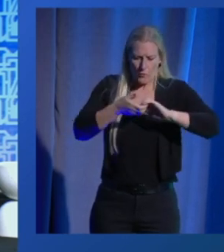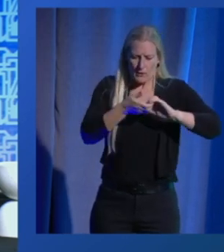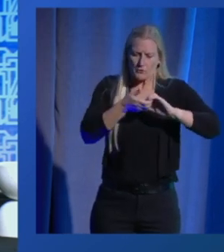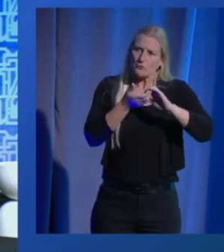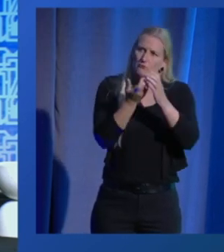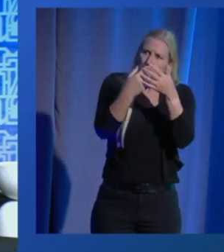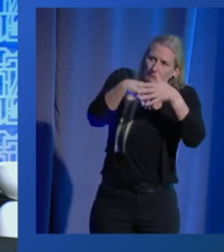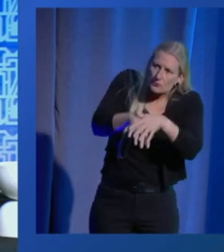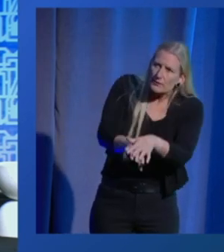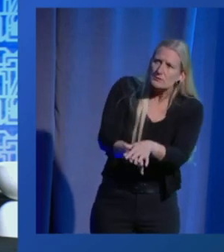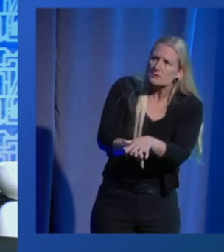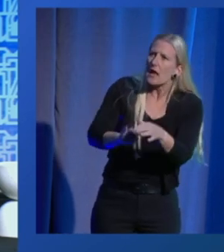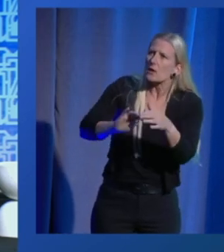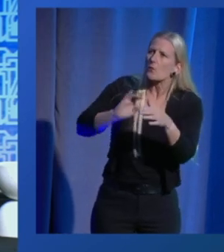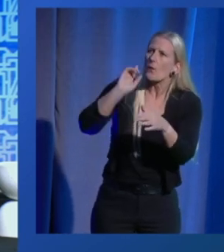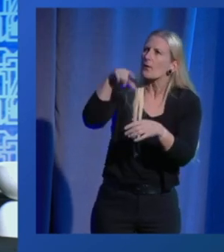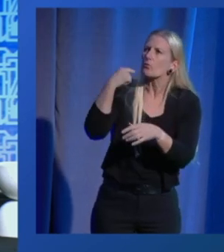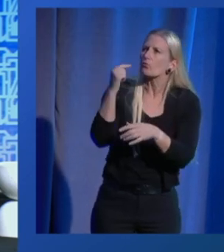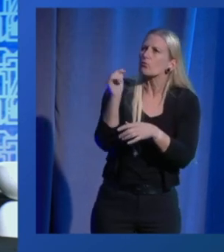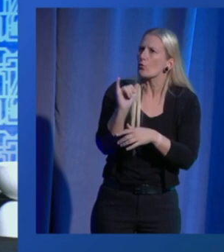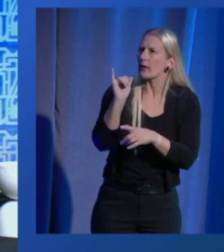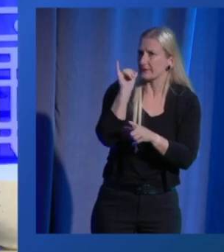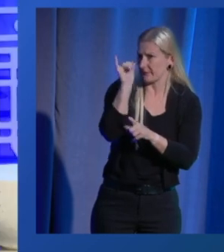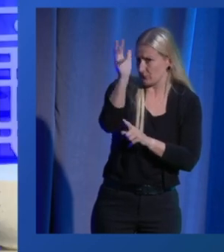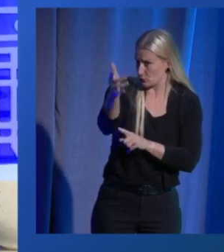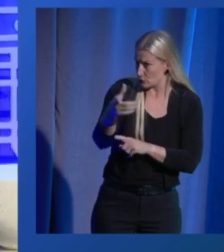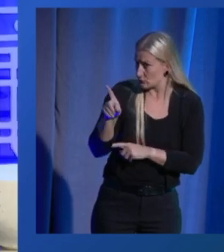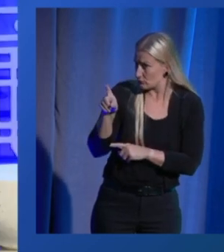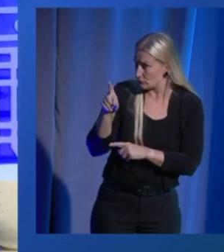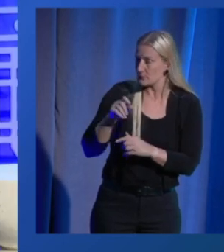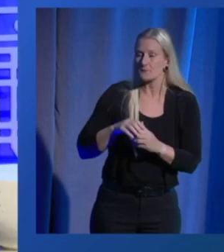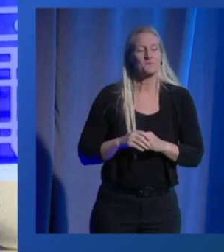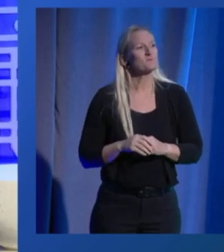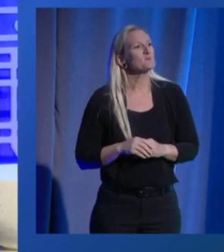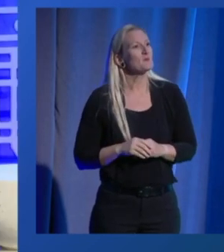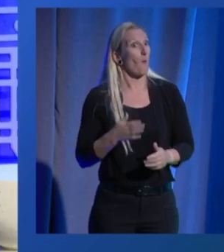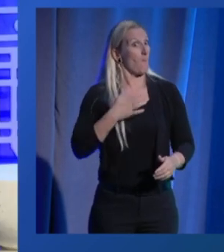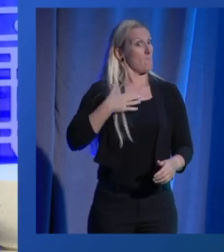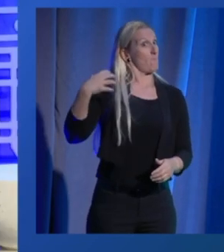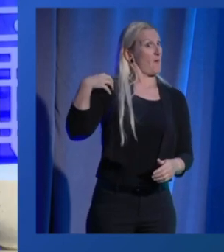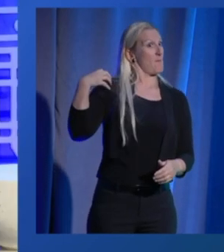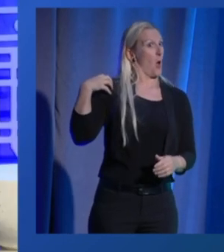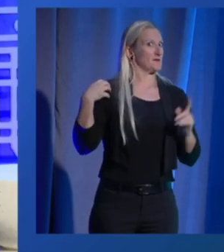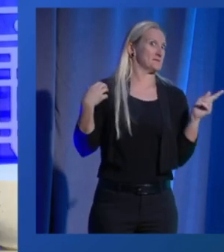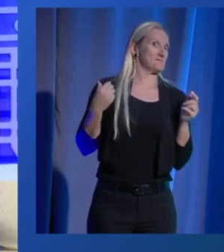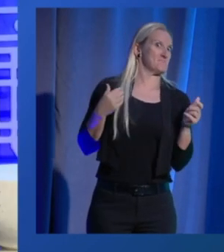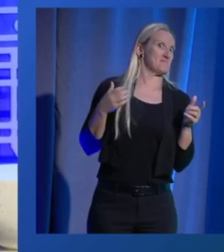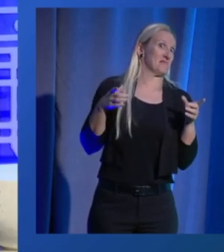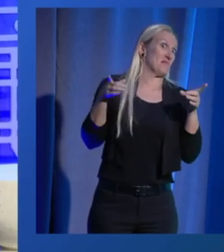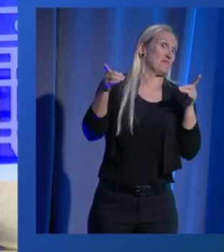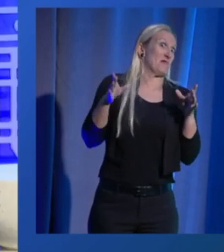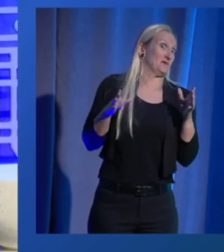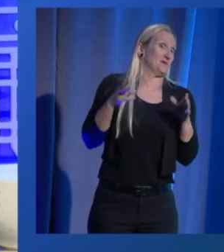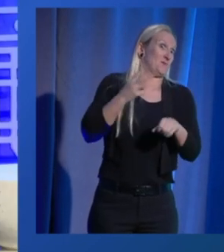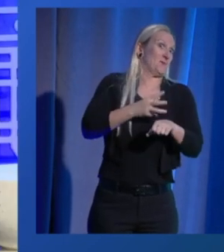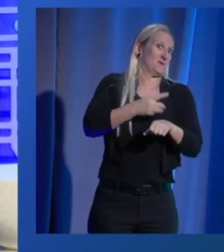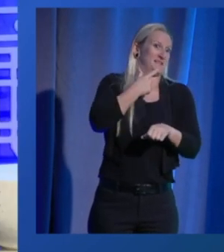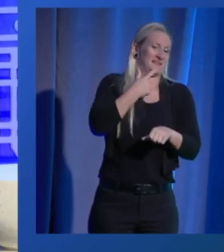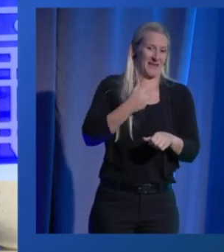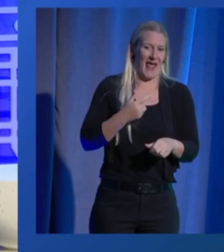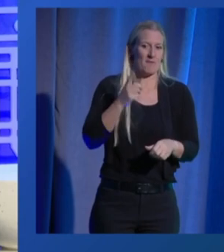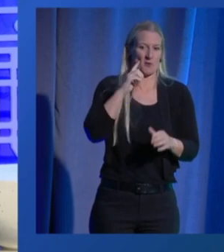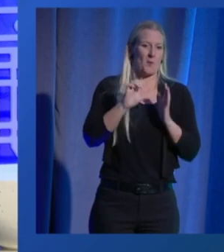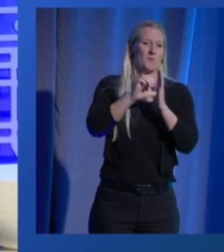into the future yeah so I want to highlight a little bit about what my boss said today the delua data right um so that